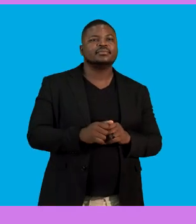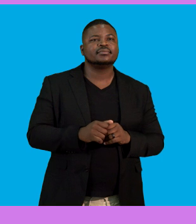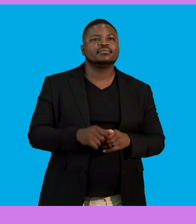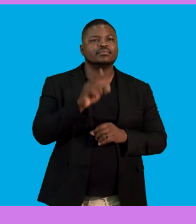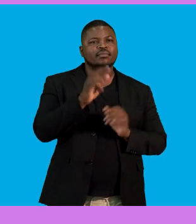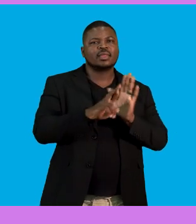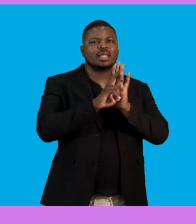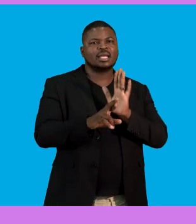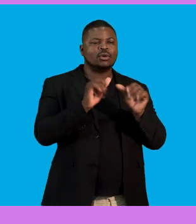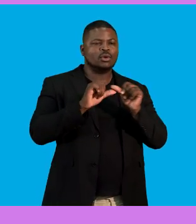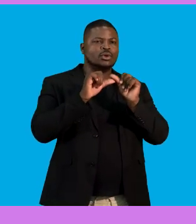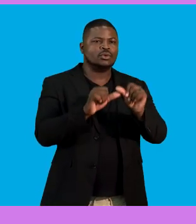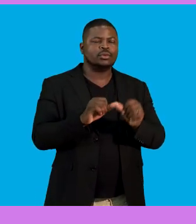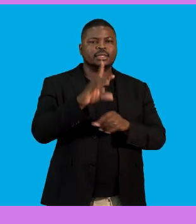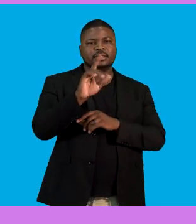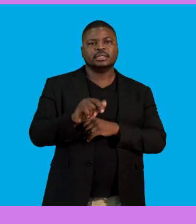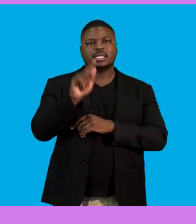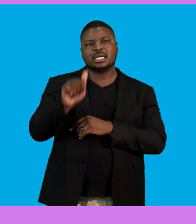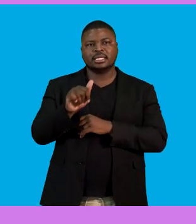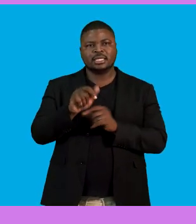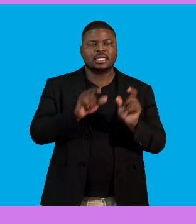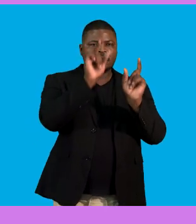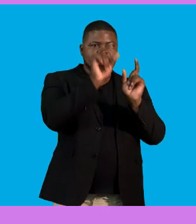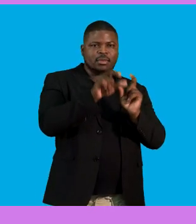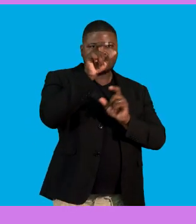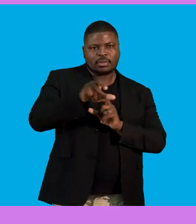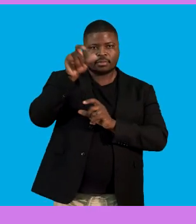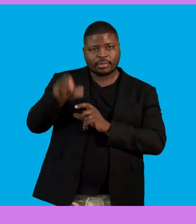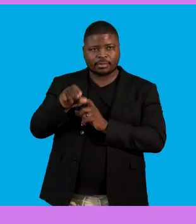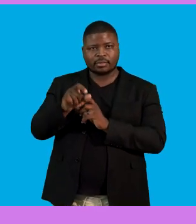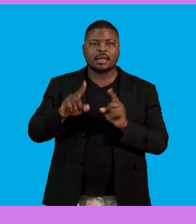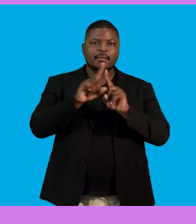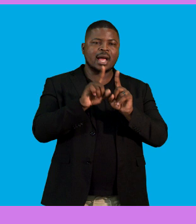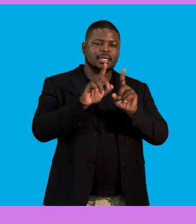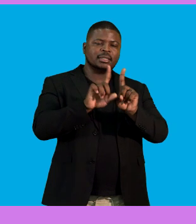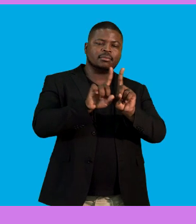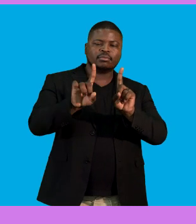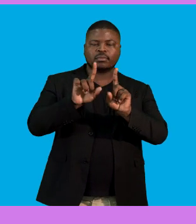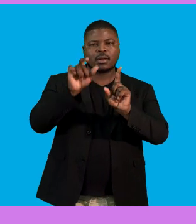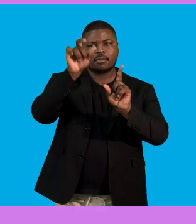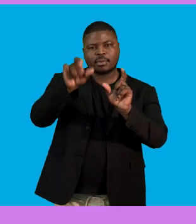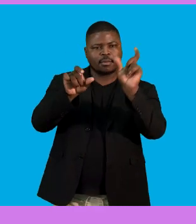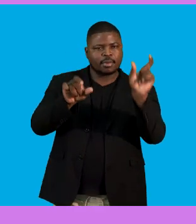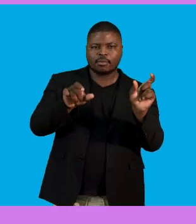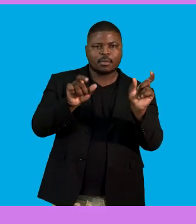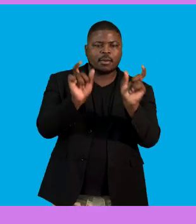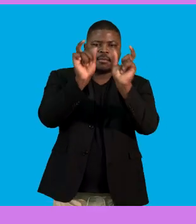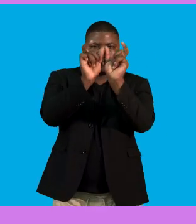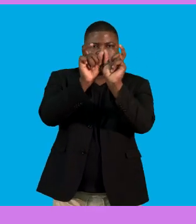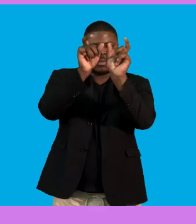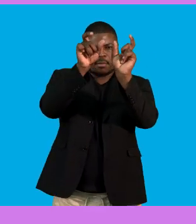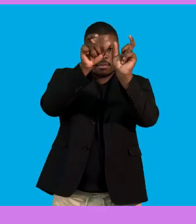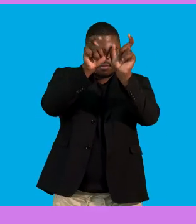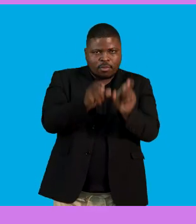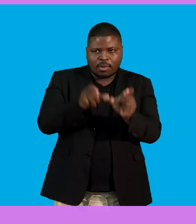to represent continuous data, and it is grouped in intervals represented by bars with no spaces in between. The